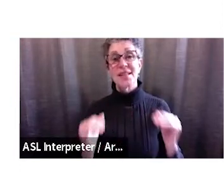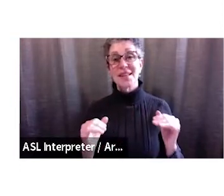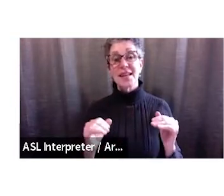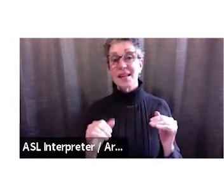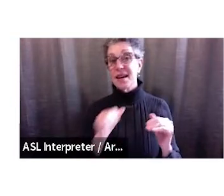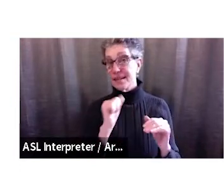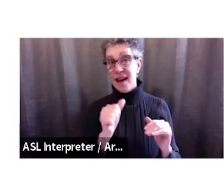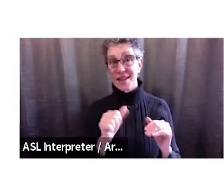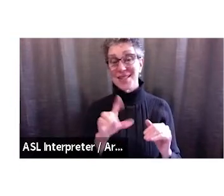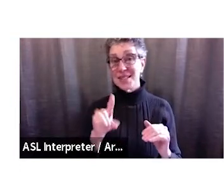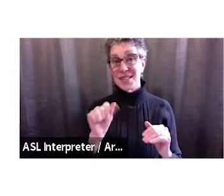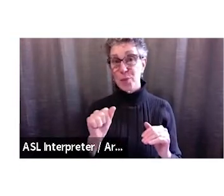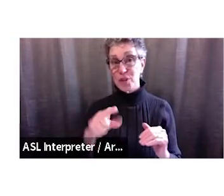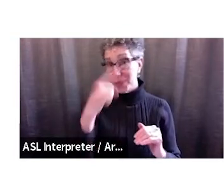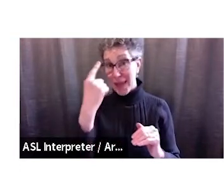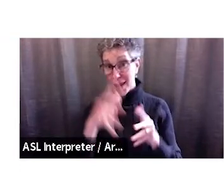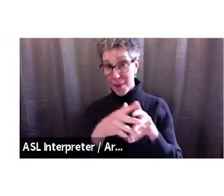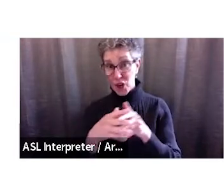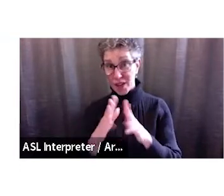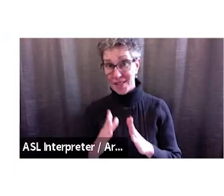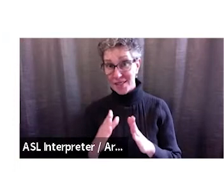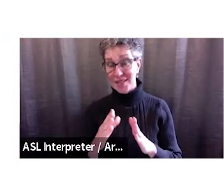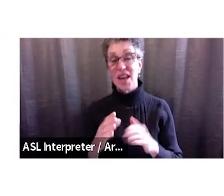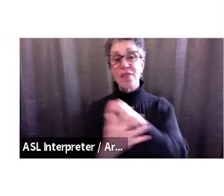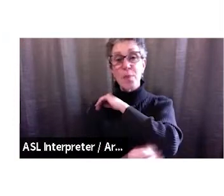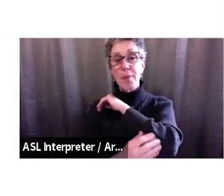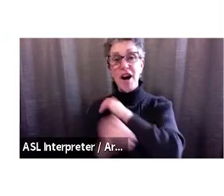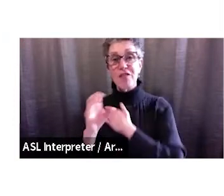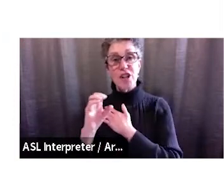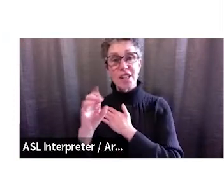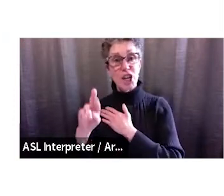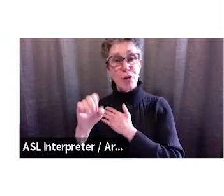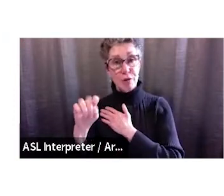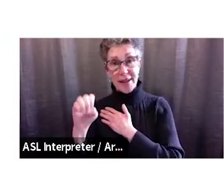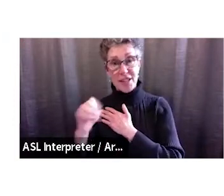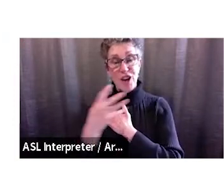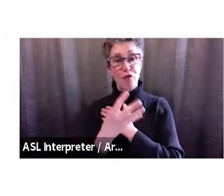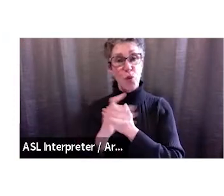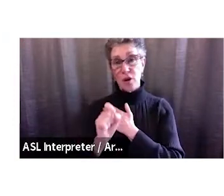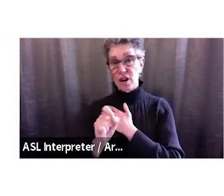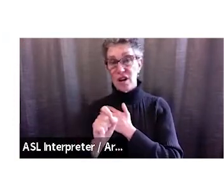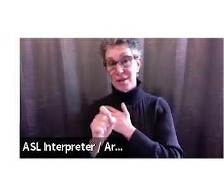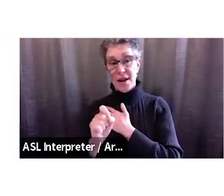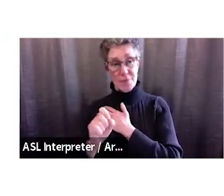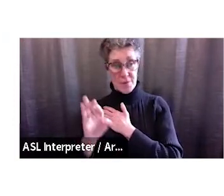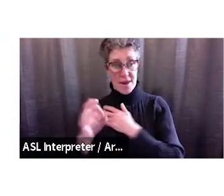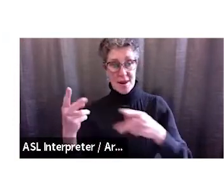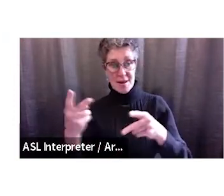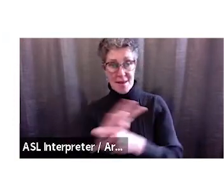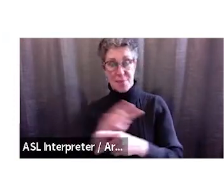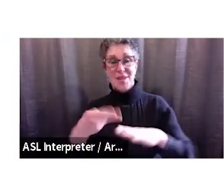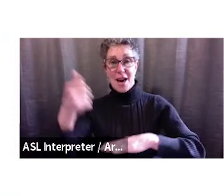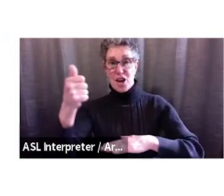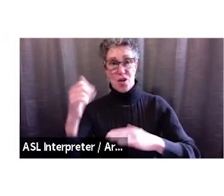non-Hispanic Black Americans have a poverty rate 4.5 times higher than non-disabled white